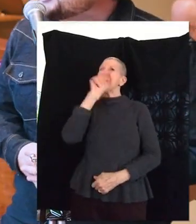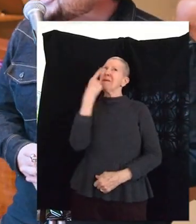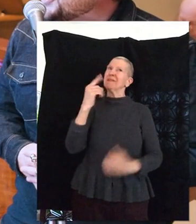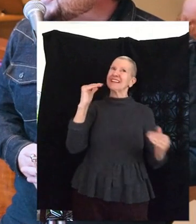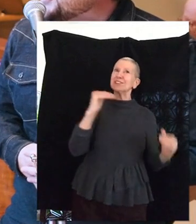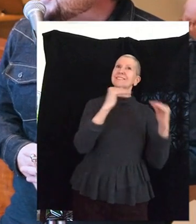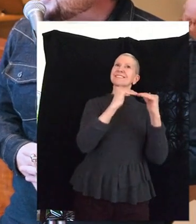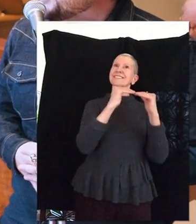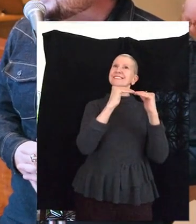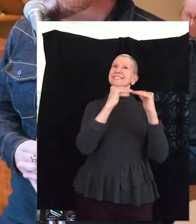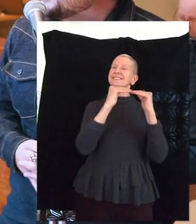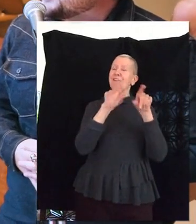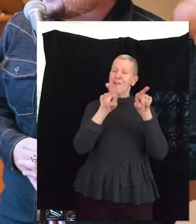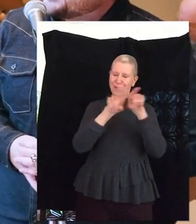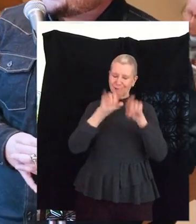justice and joy.